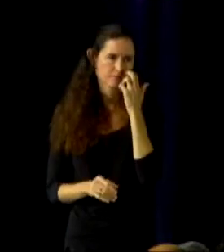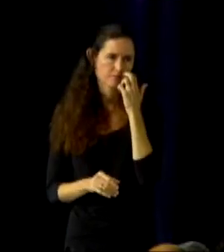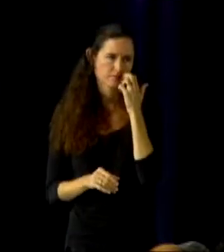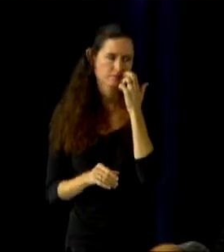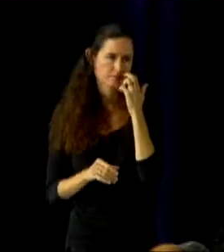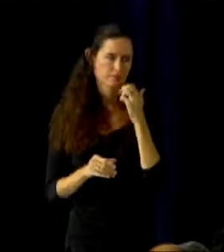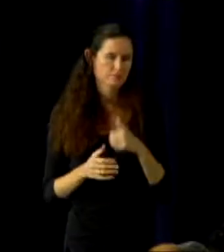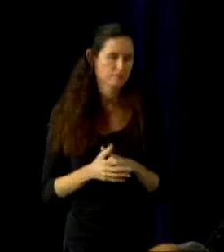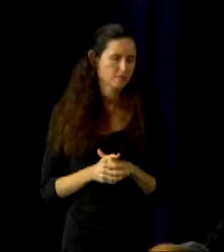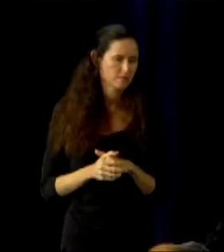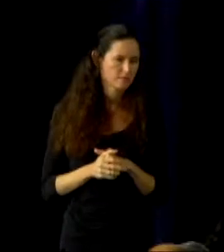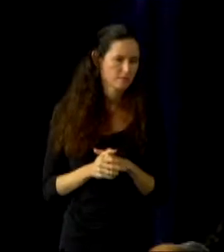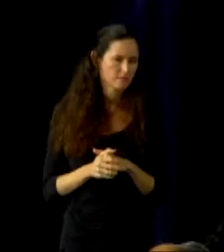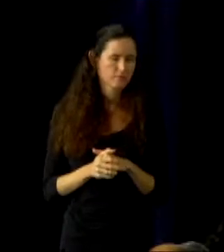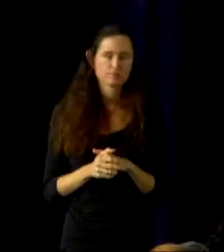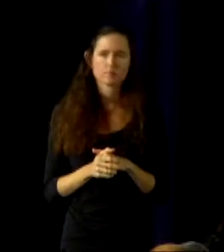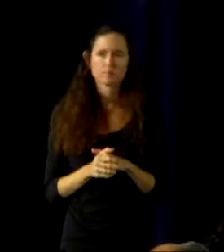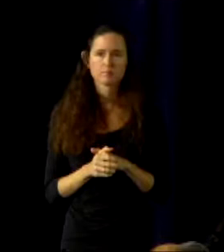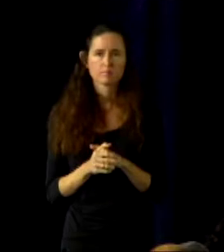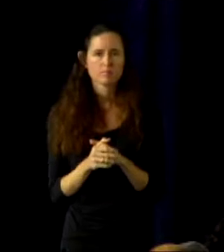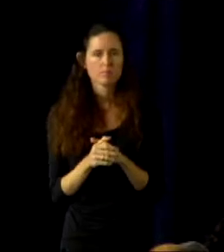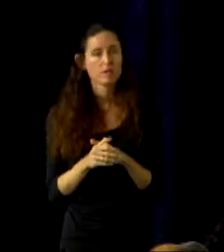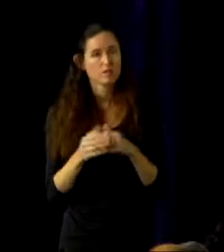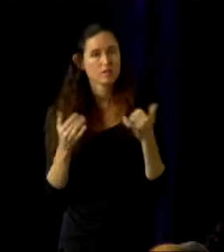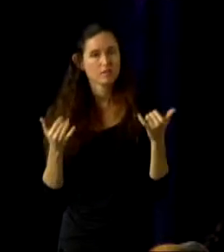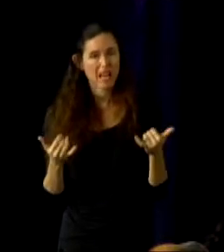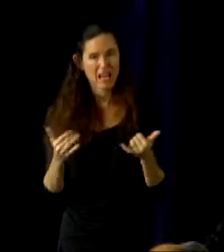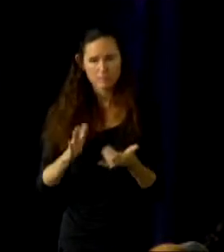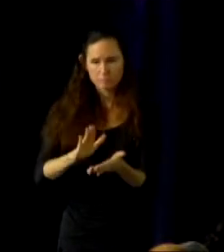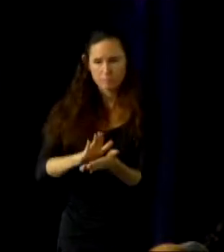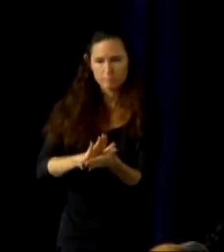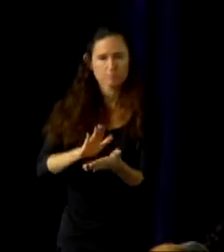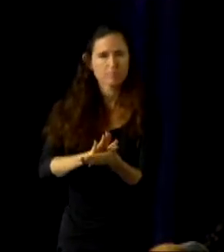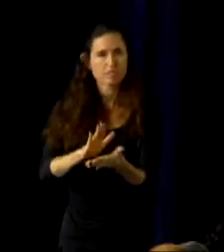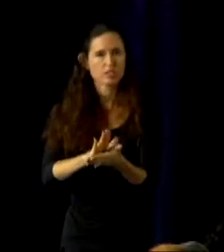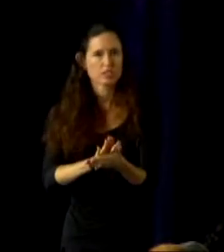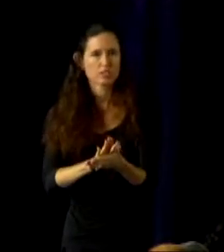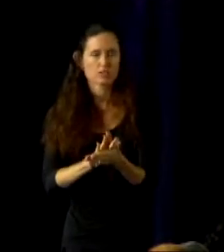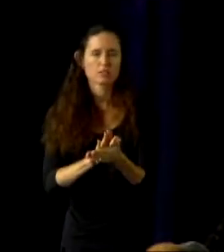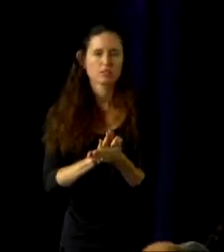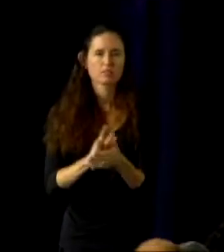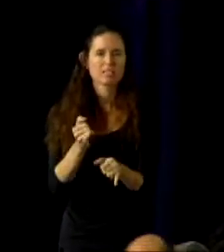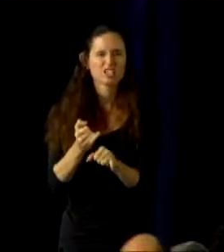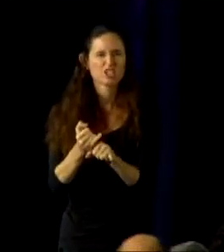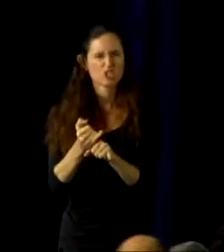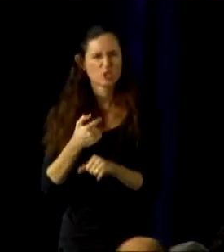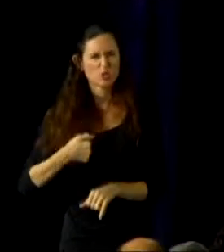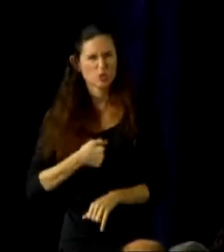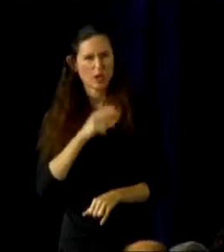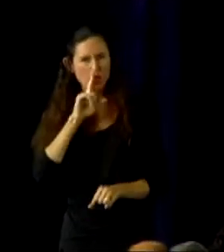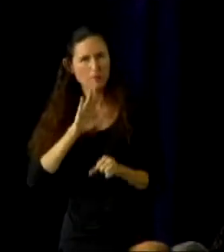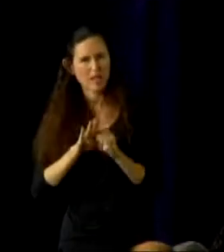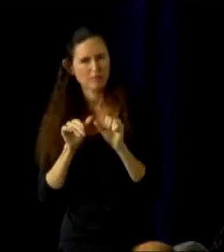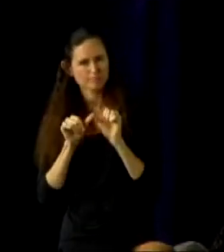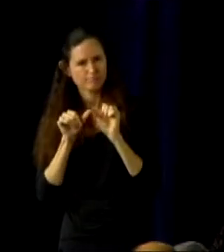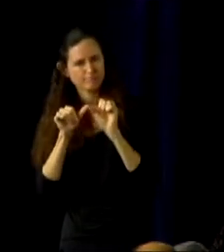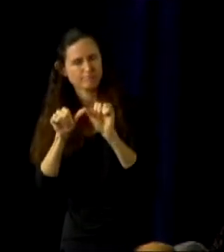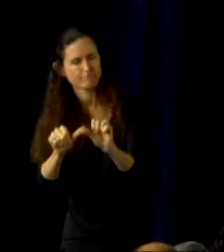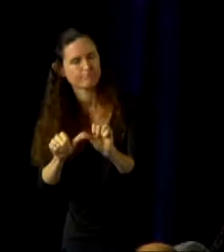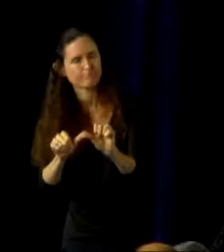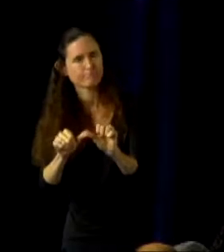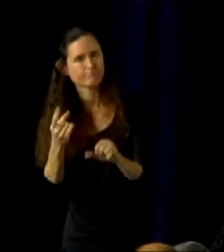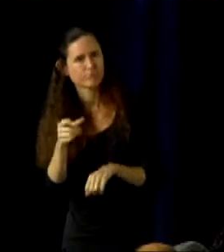And we know that as an educational institution, everyone here is committed to lifelong learning. And maybe you've gone on in this past year since the